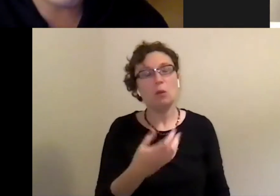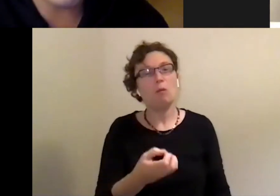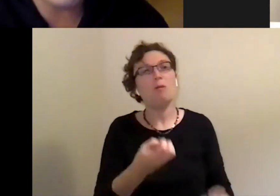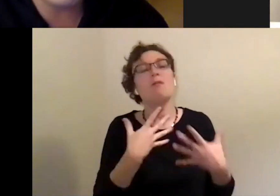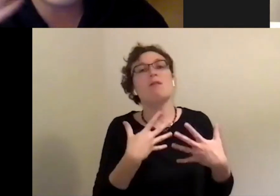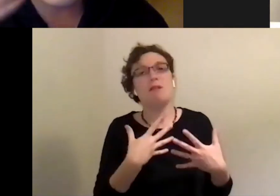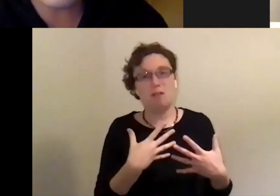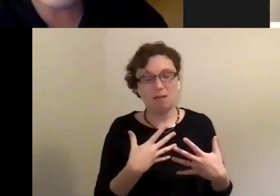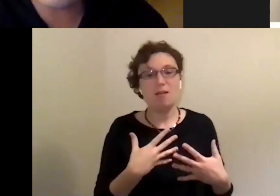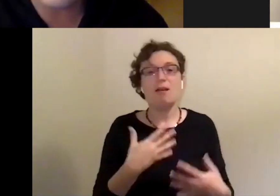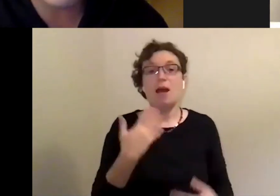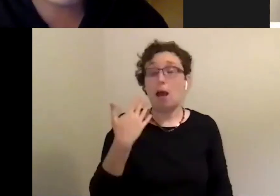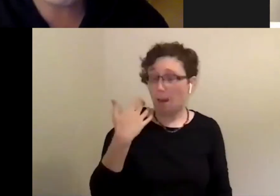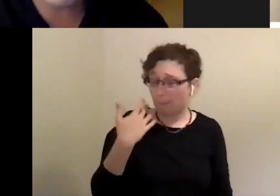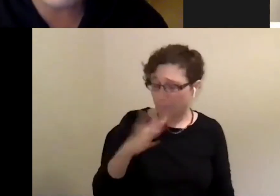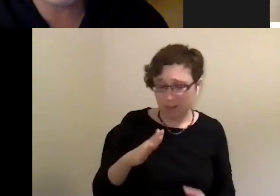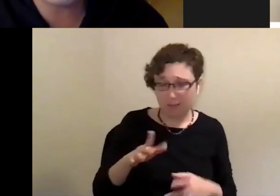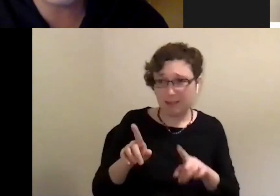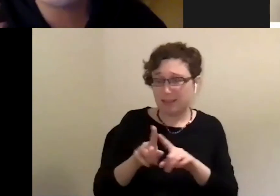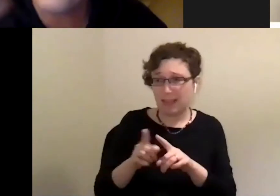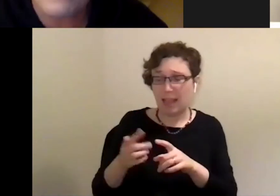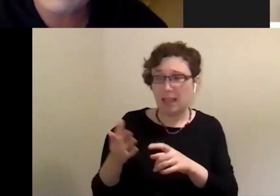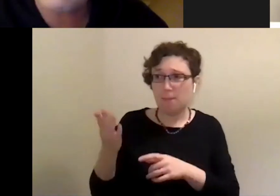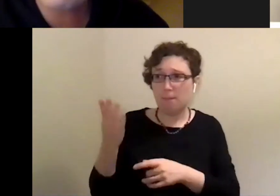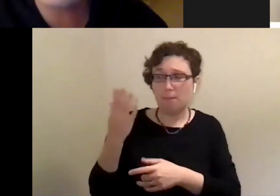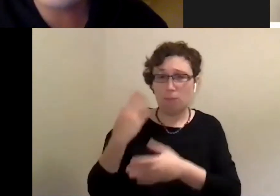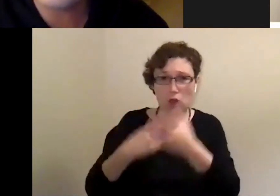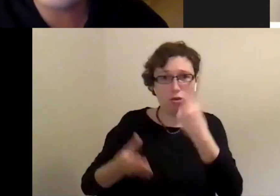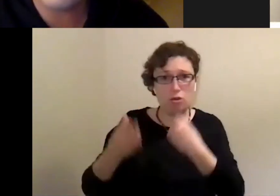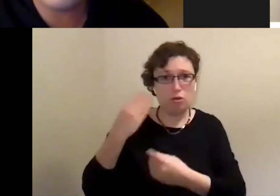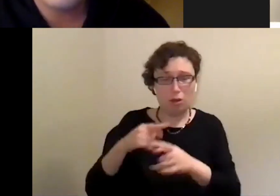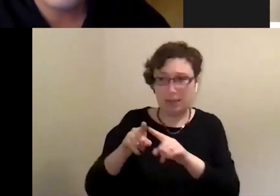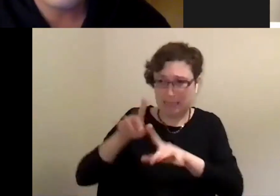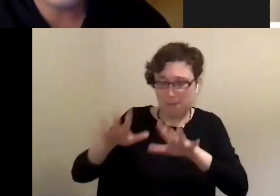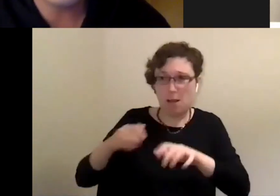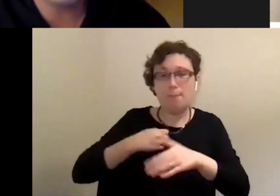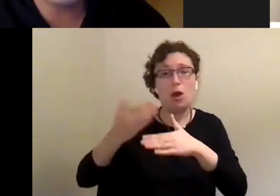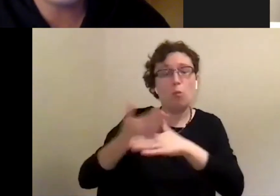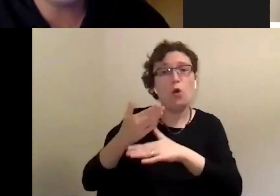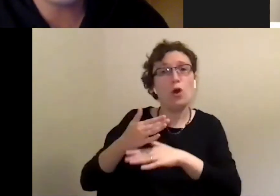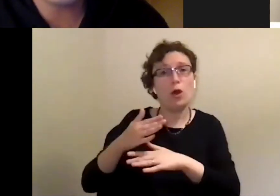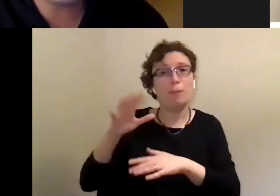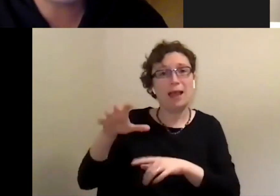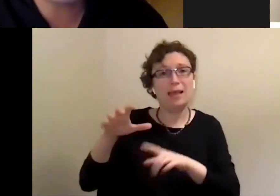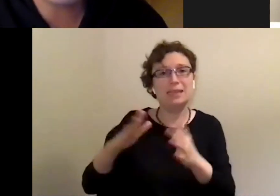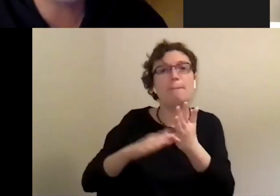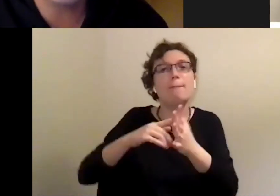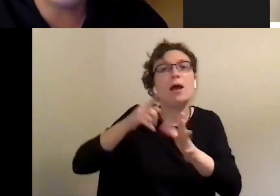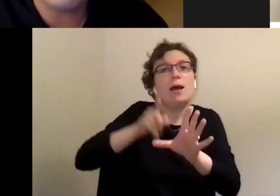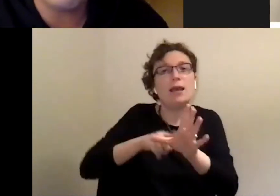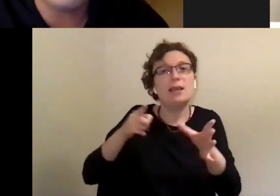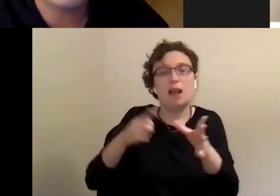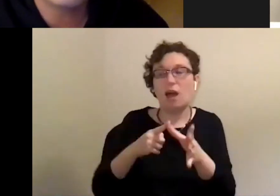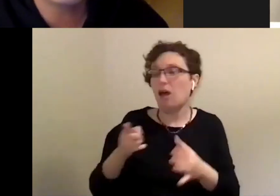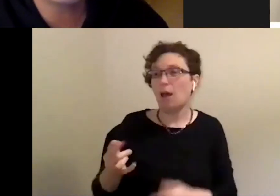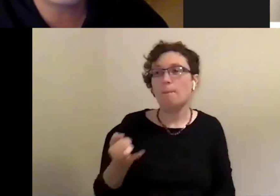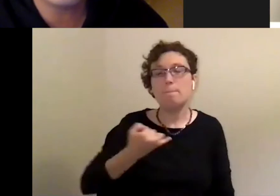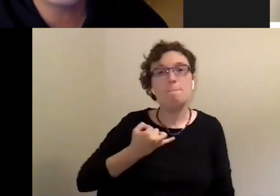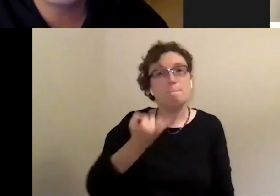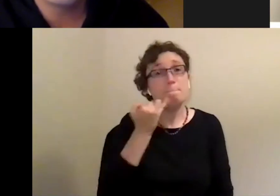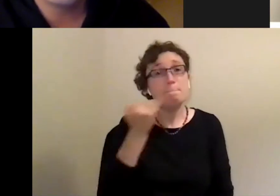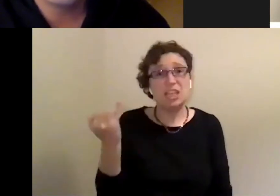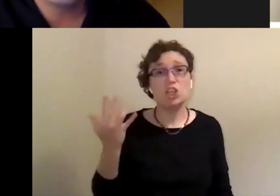my work. Obviously, I'm not comparing sort of our experiences, and it really always pisses me off, that one, because I'm just